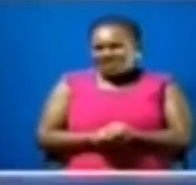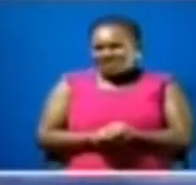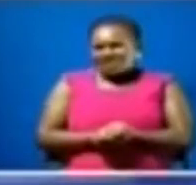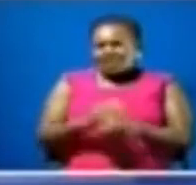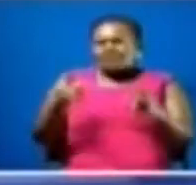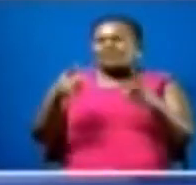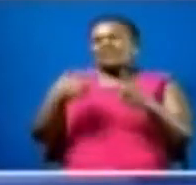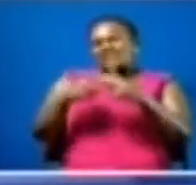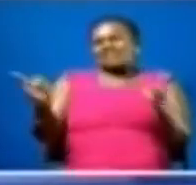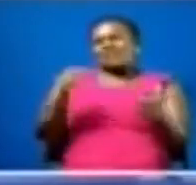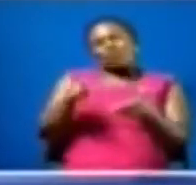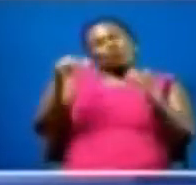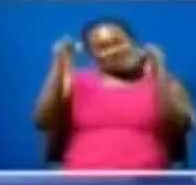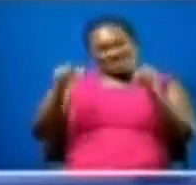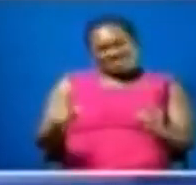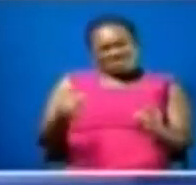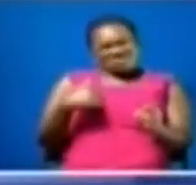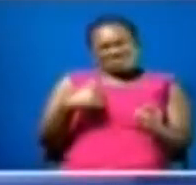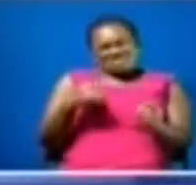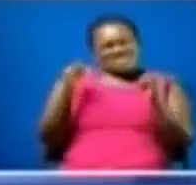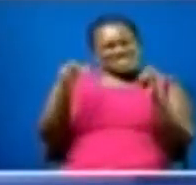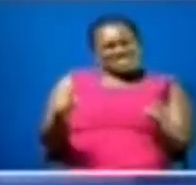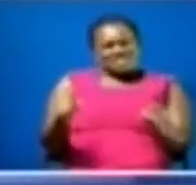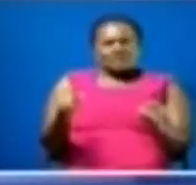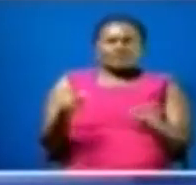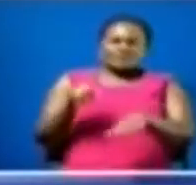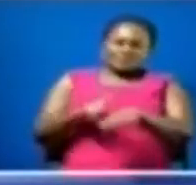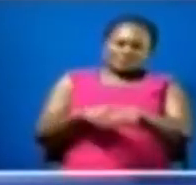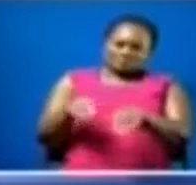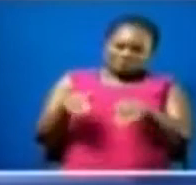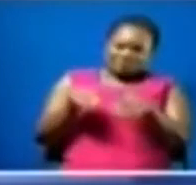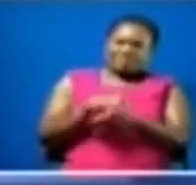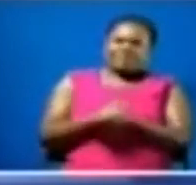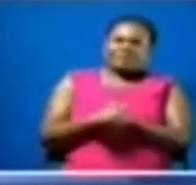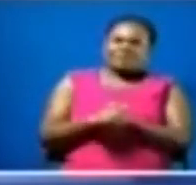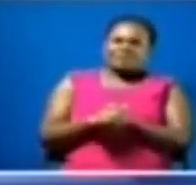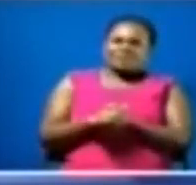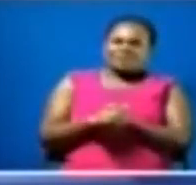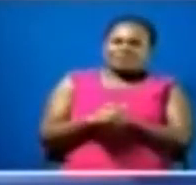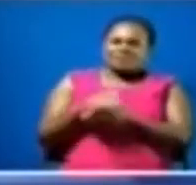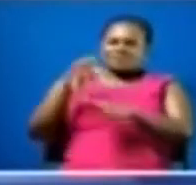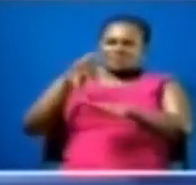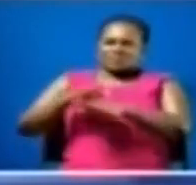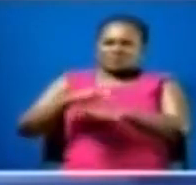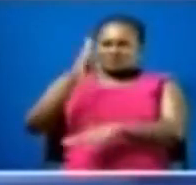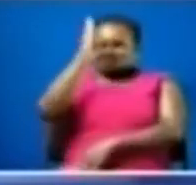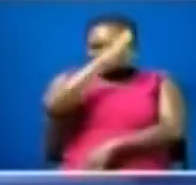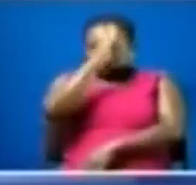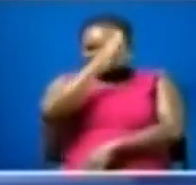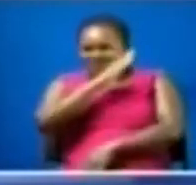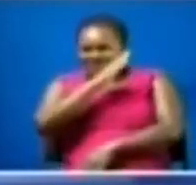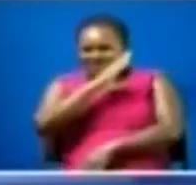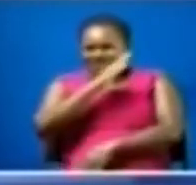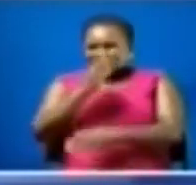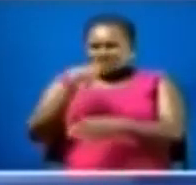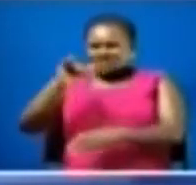Let me start. Let me start. You know, it's a new thing no to me, problem. But let me start take again. Let me take my time. Yes. A very good afternoon, ladies and gentlemen out there.